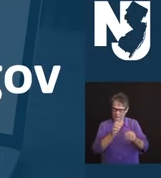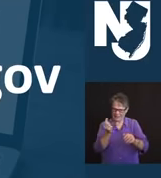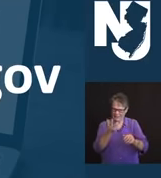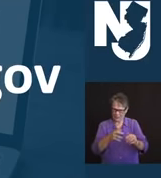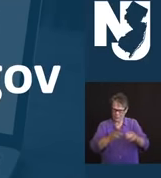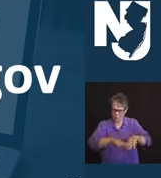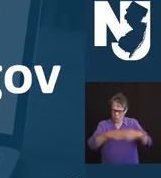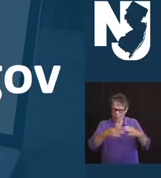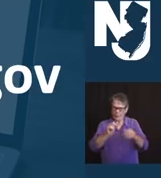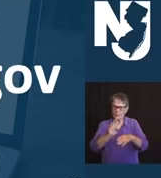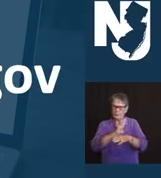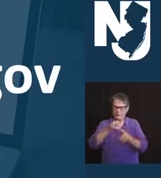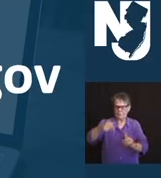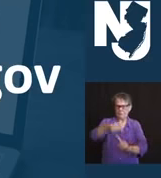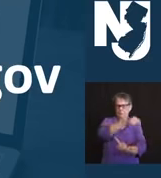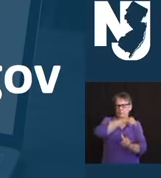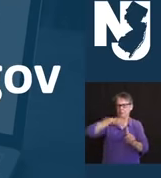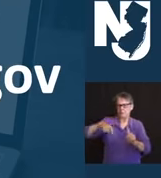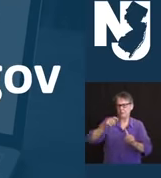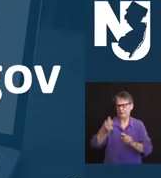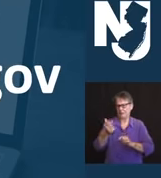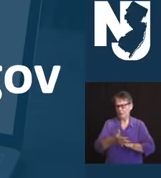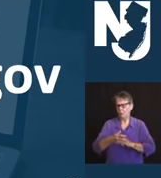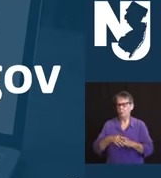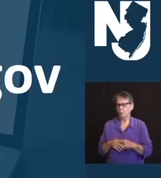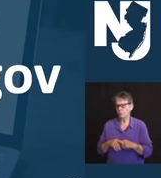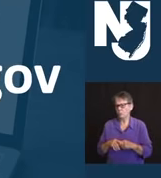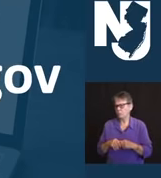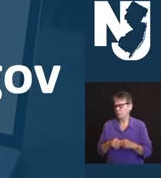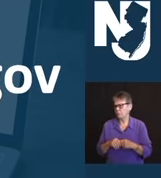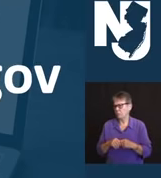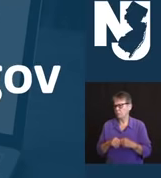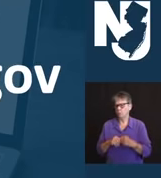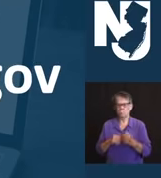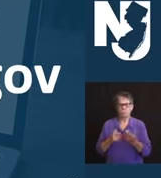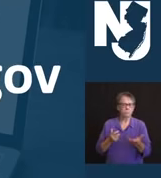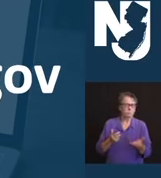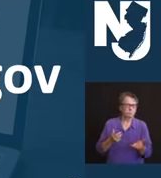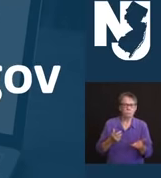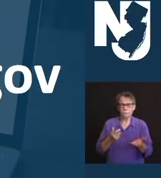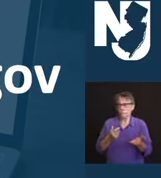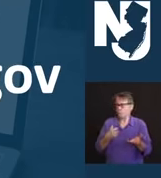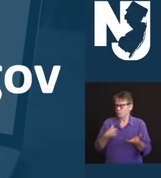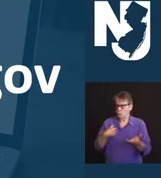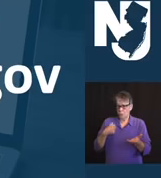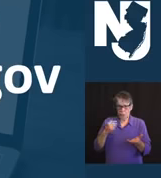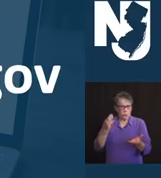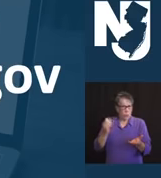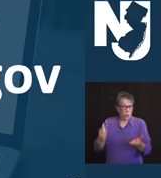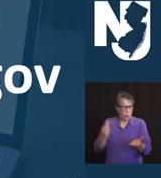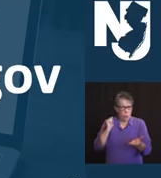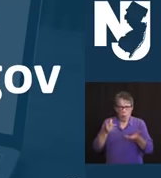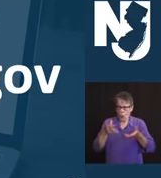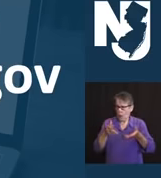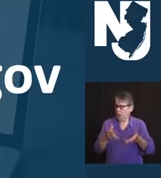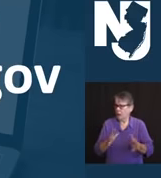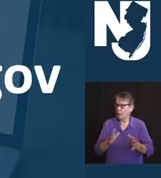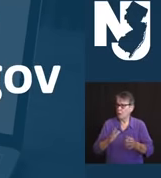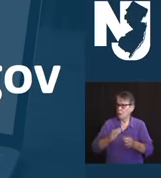government or diversifying the local economy, and we are not going to let COVID-19 allow those efforts to backslide. So to